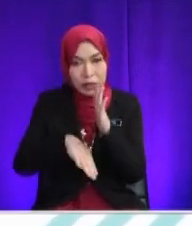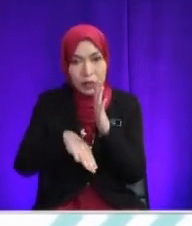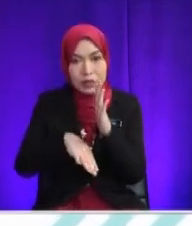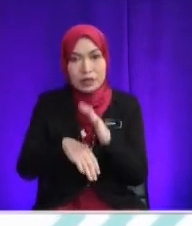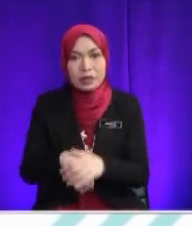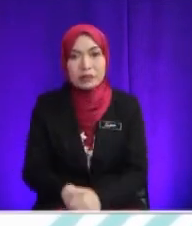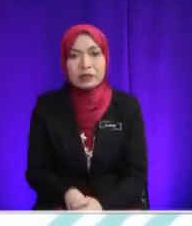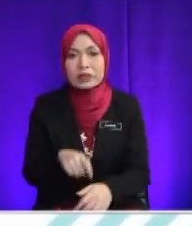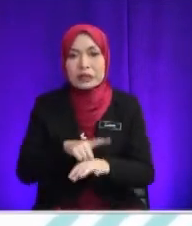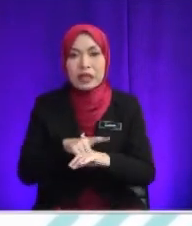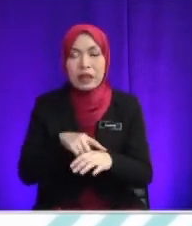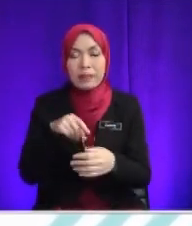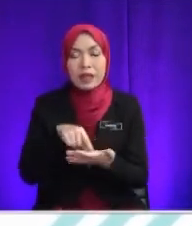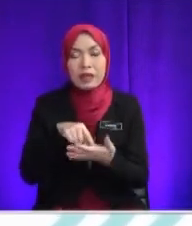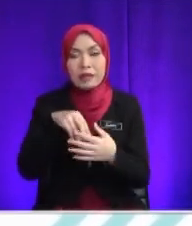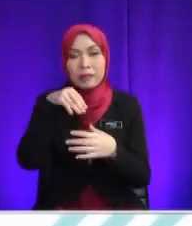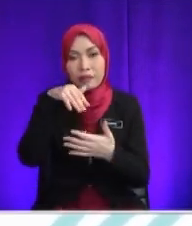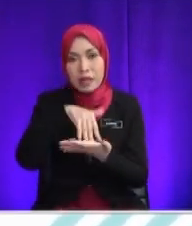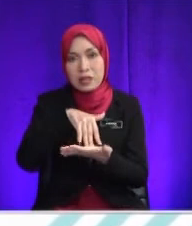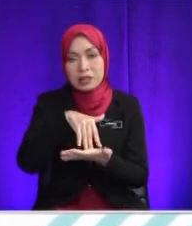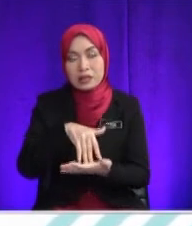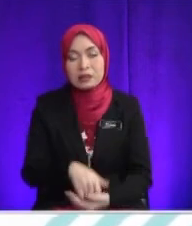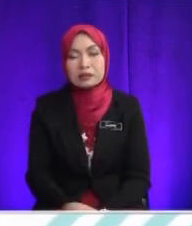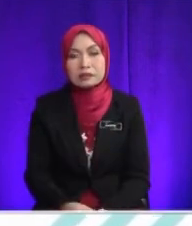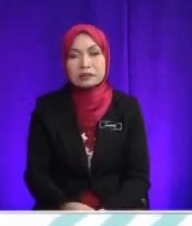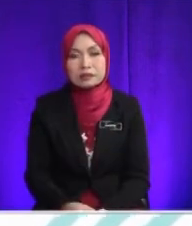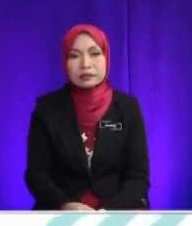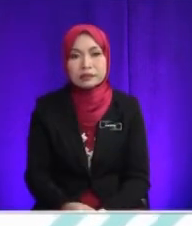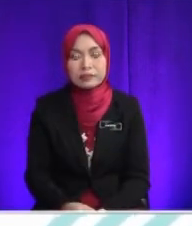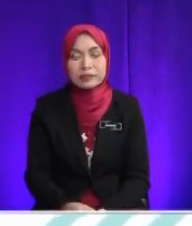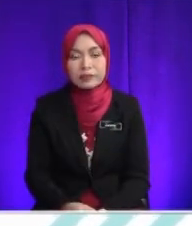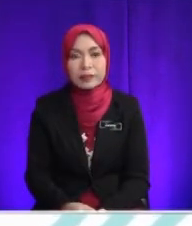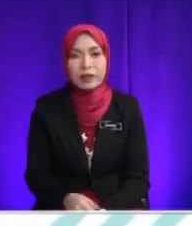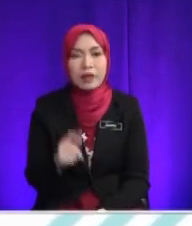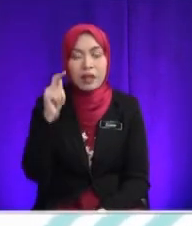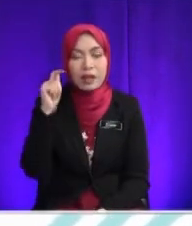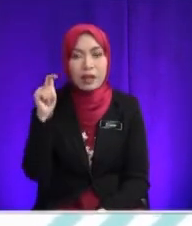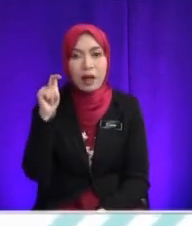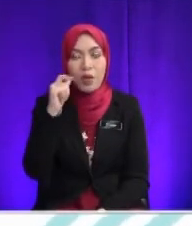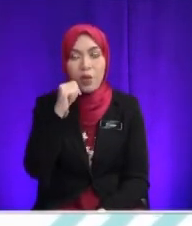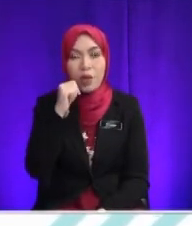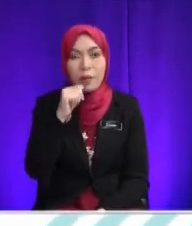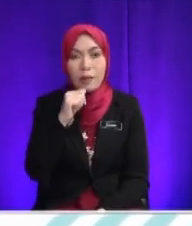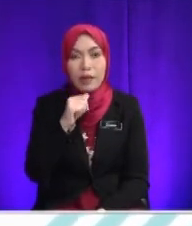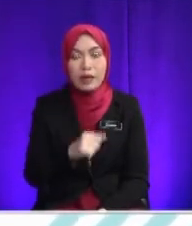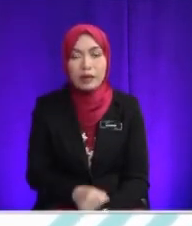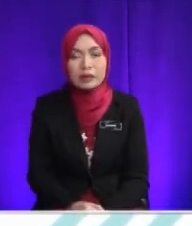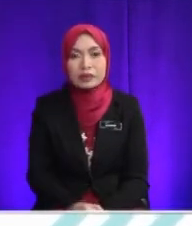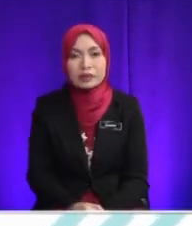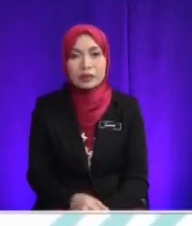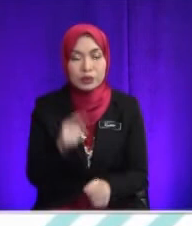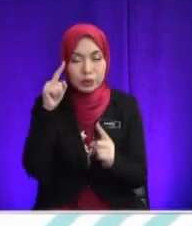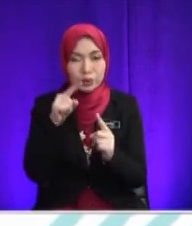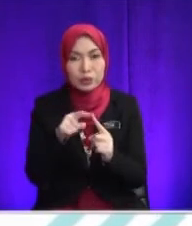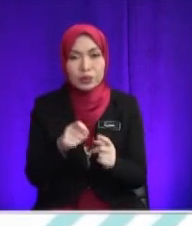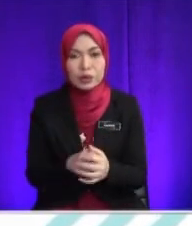so. Okay, so from the transcription, we can see that the woman agreed that the sentence is hardly adequate for the